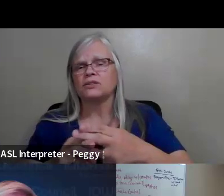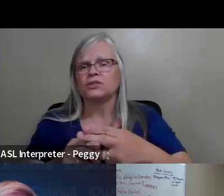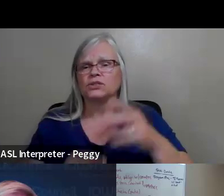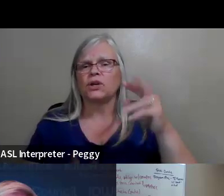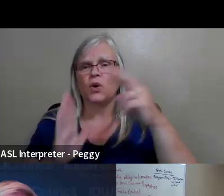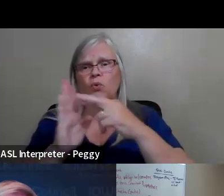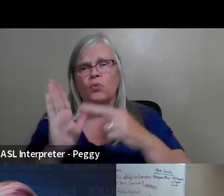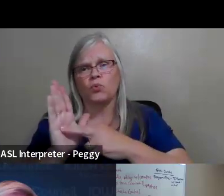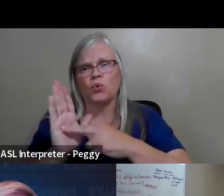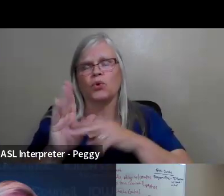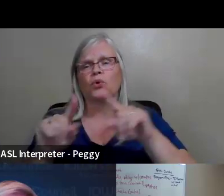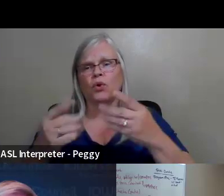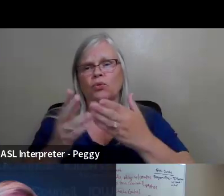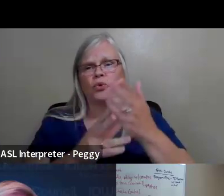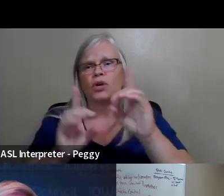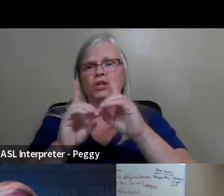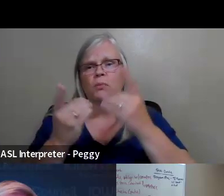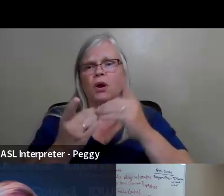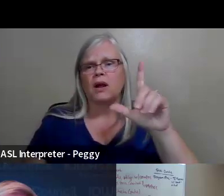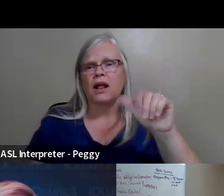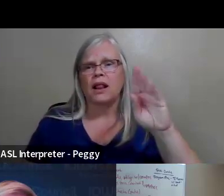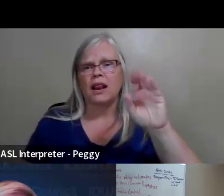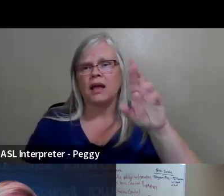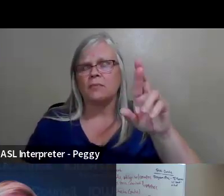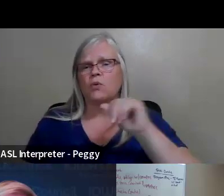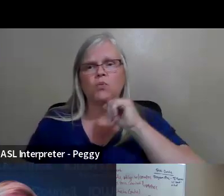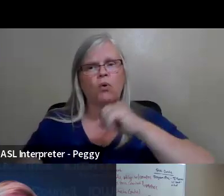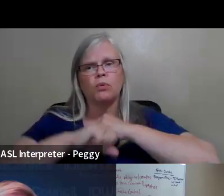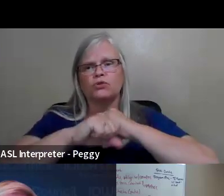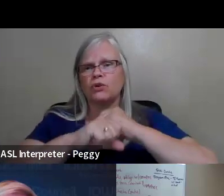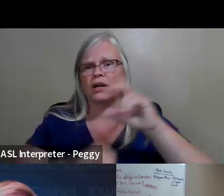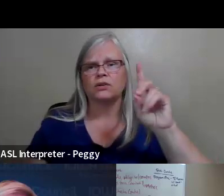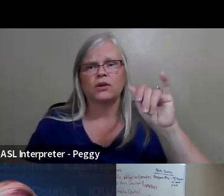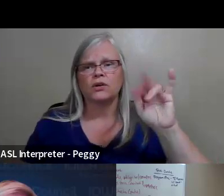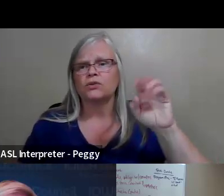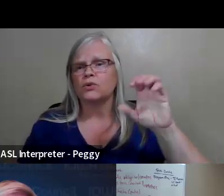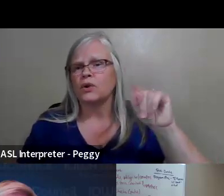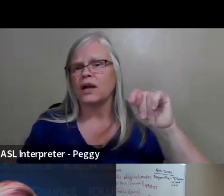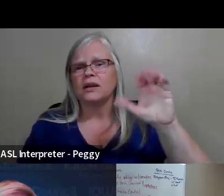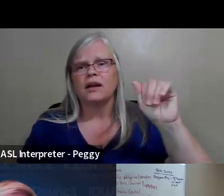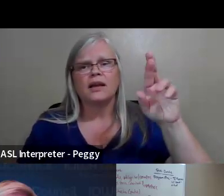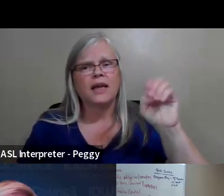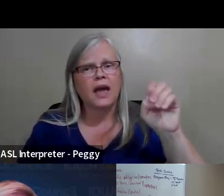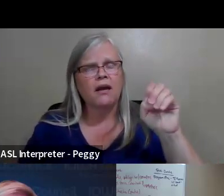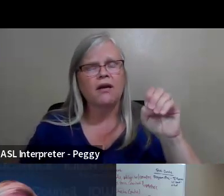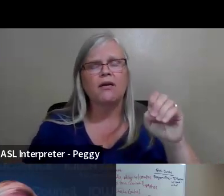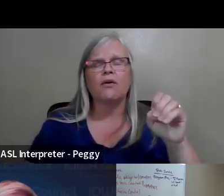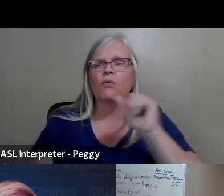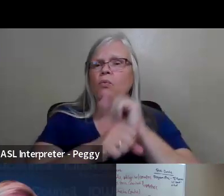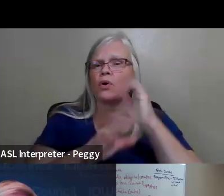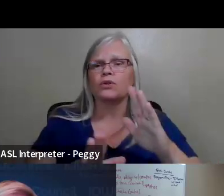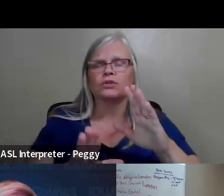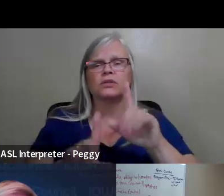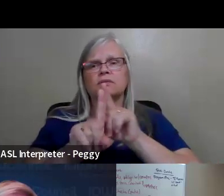rule moving through the Department of Labor that would no longer protect direct care workers, personal attendants, aides,